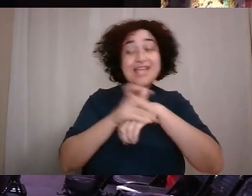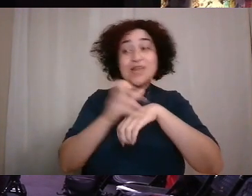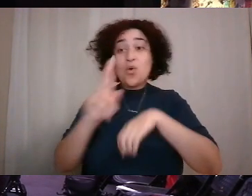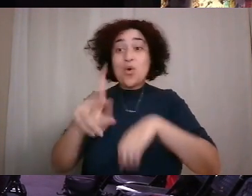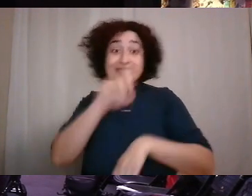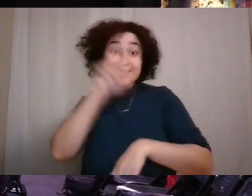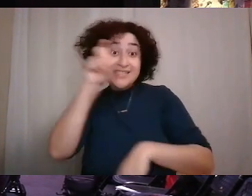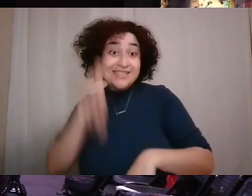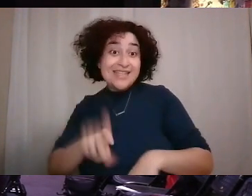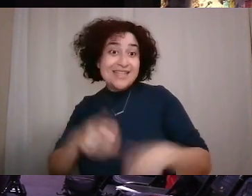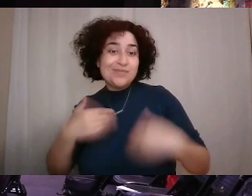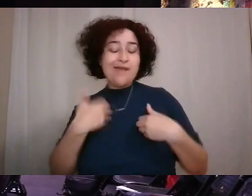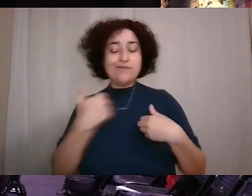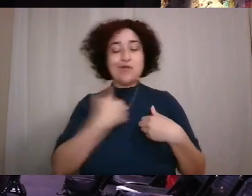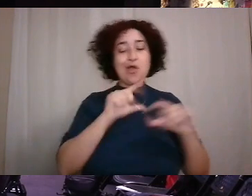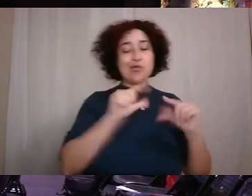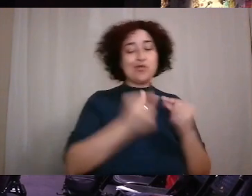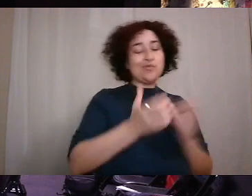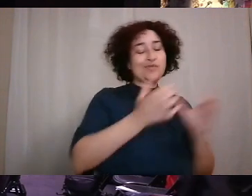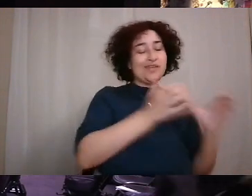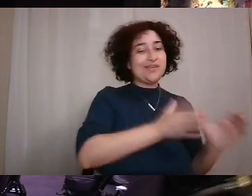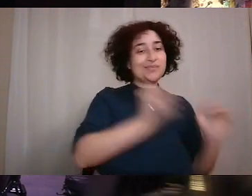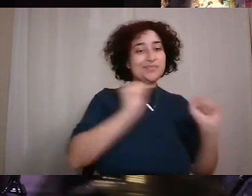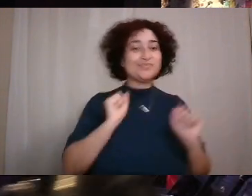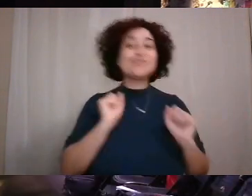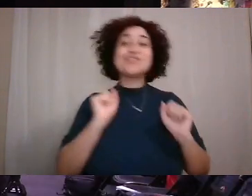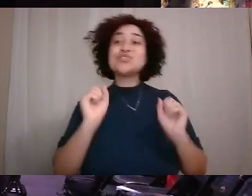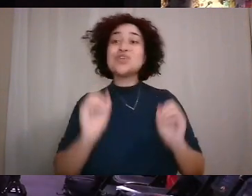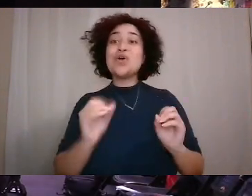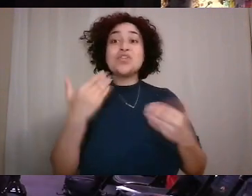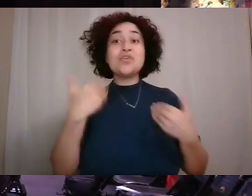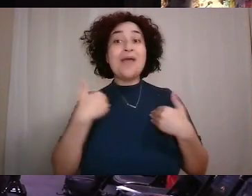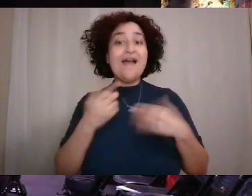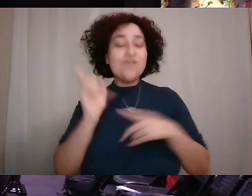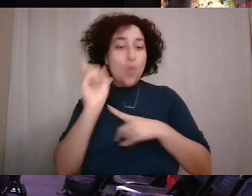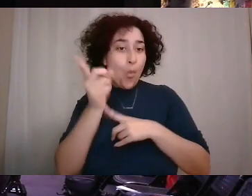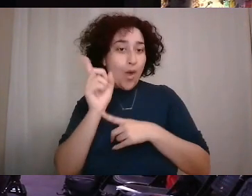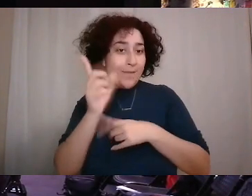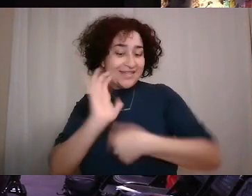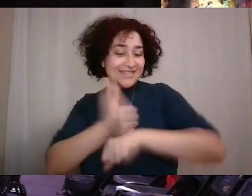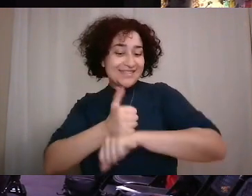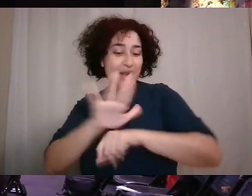here. So you have 1 minute to make your group.